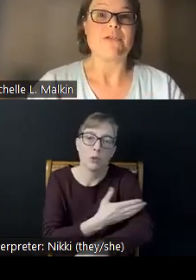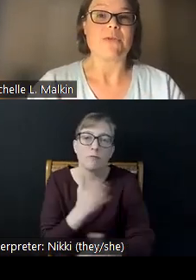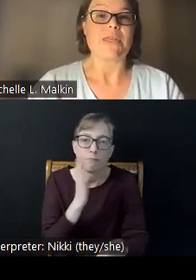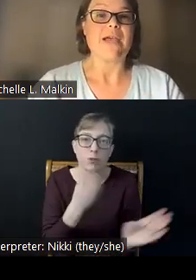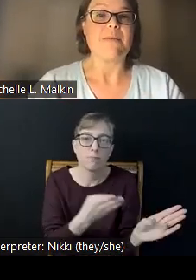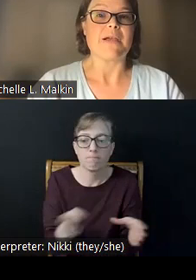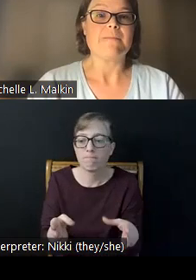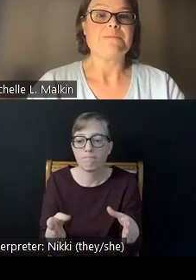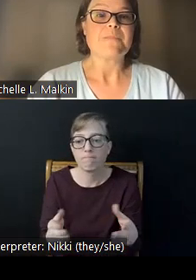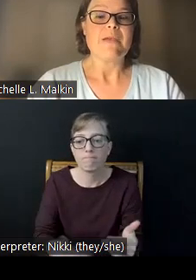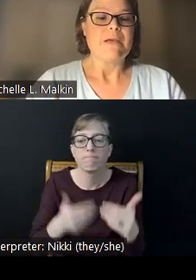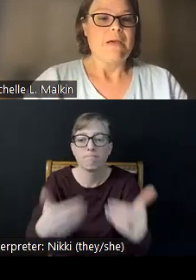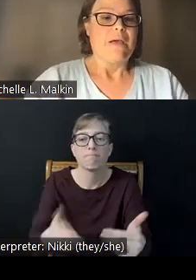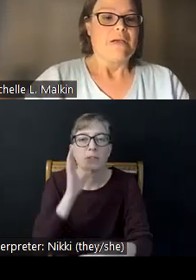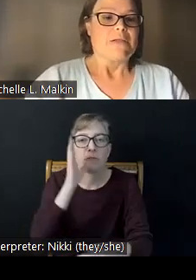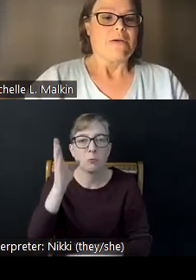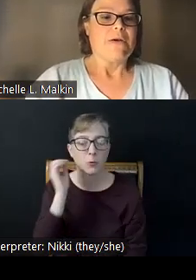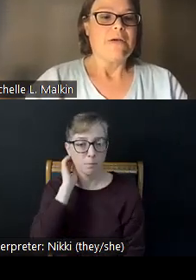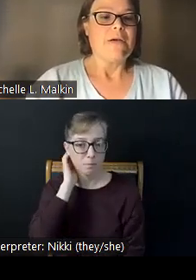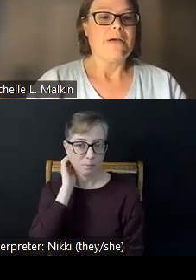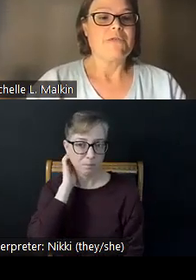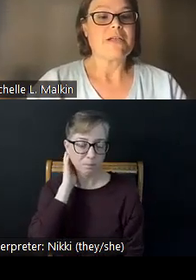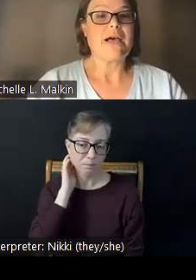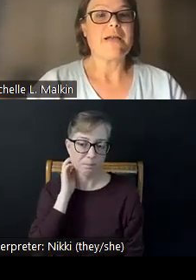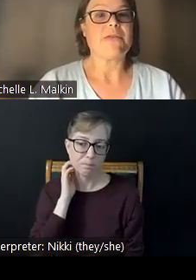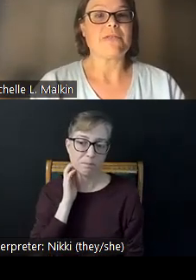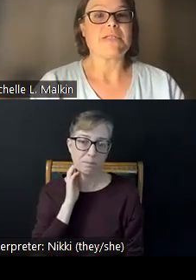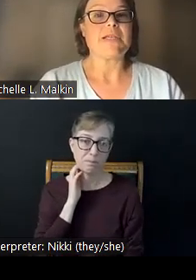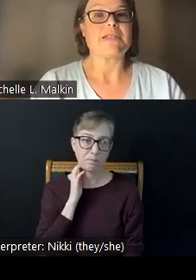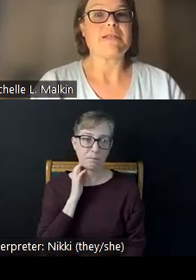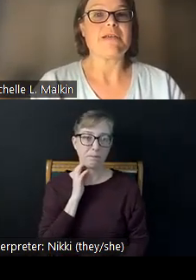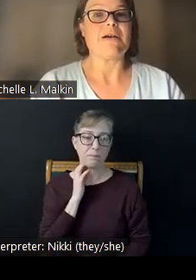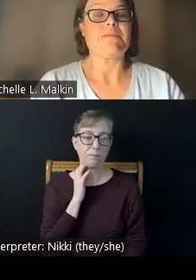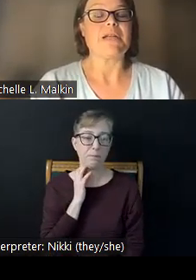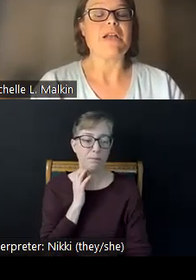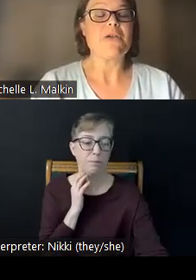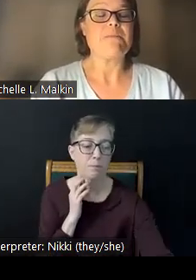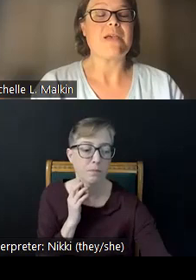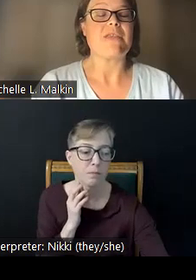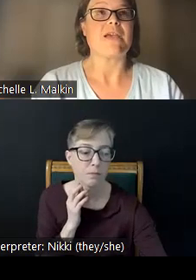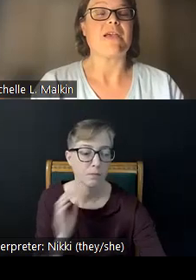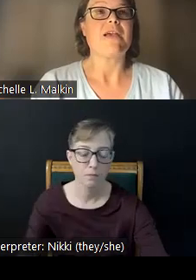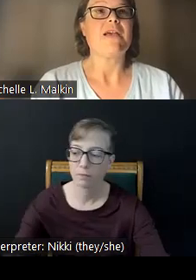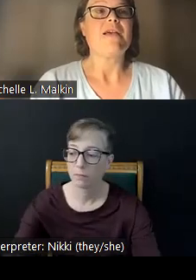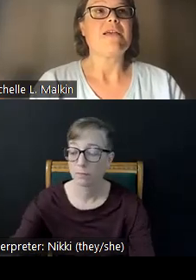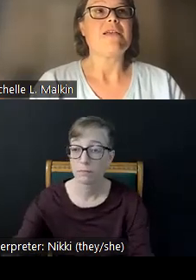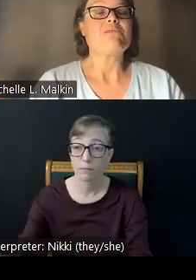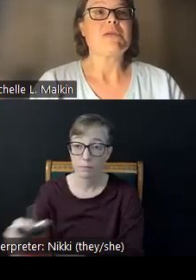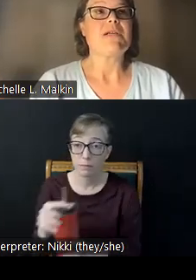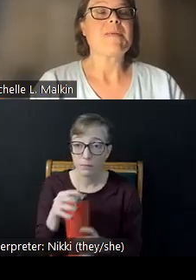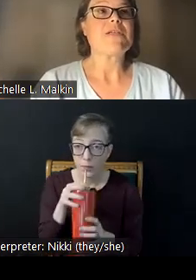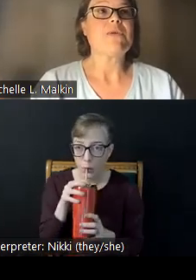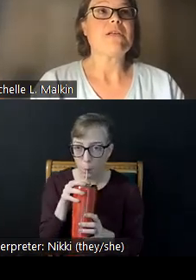better future without gambling. So I've talked a lot about those things, but another big thing